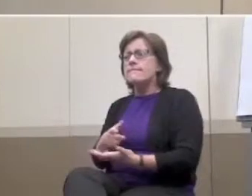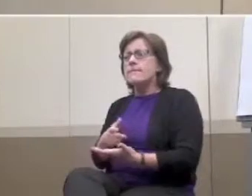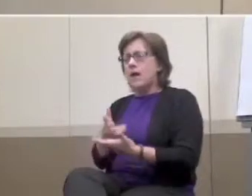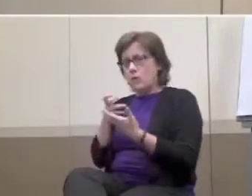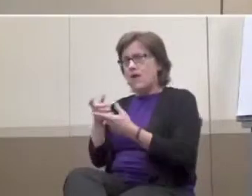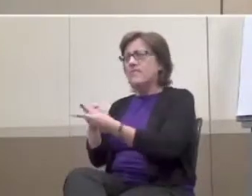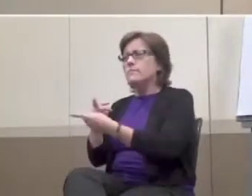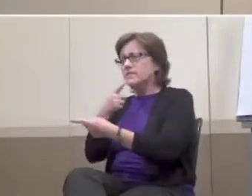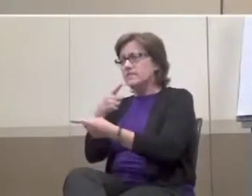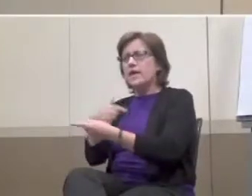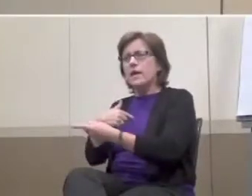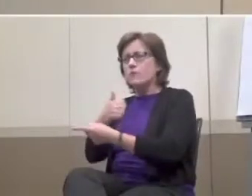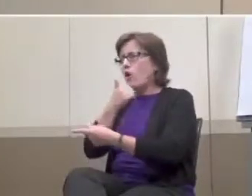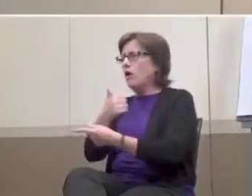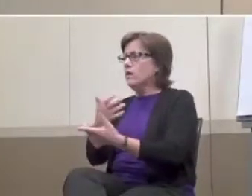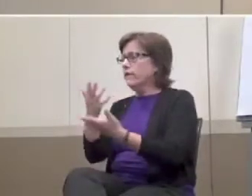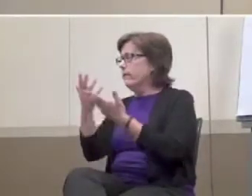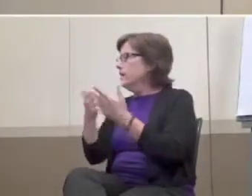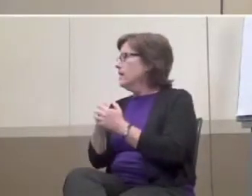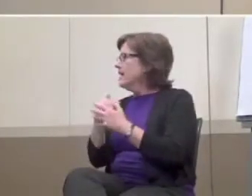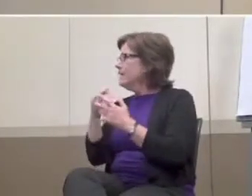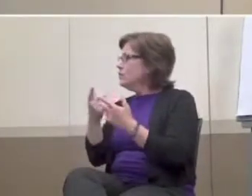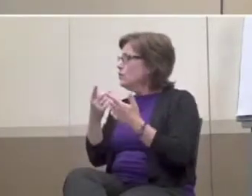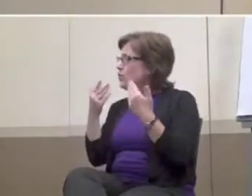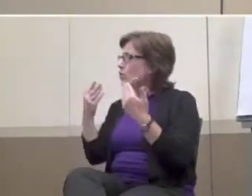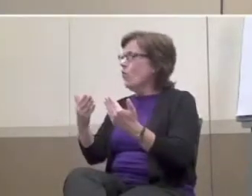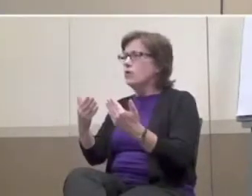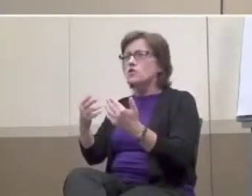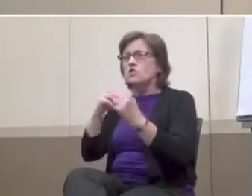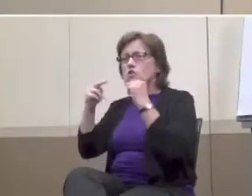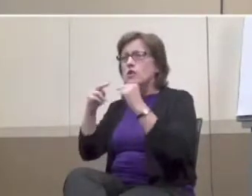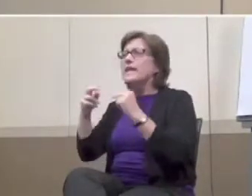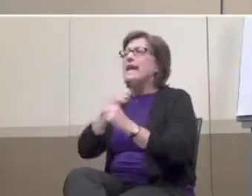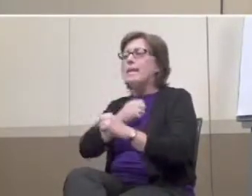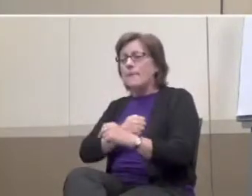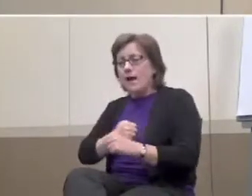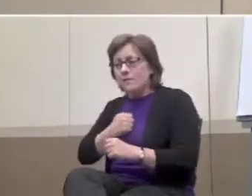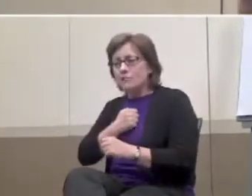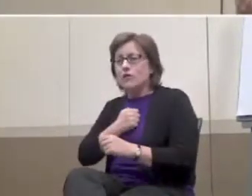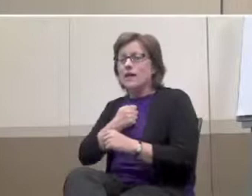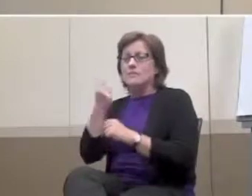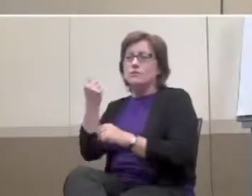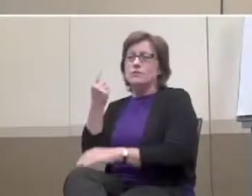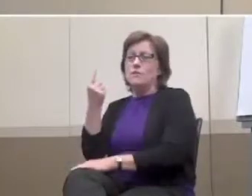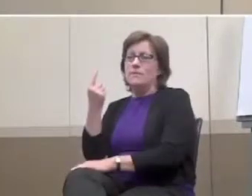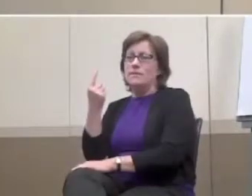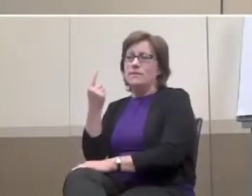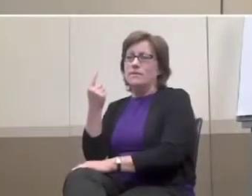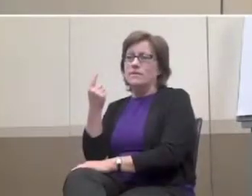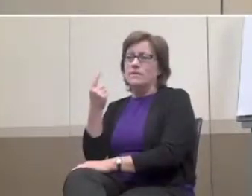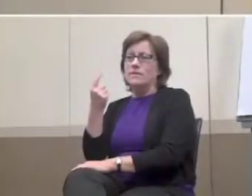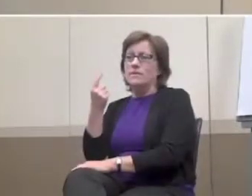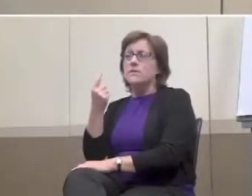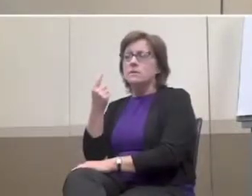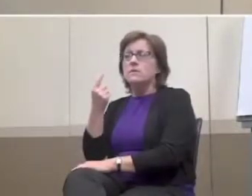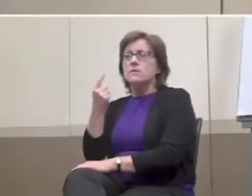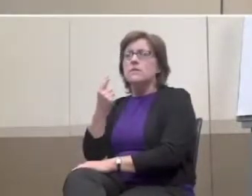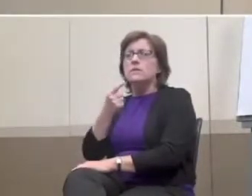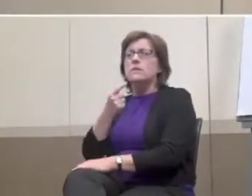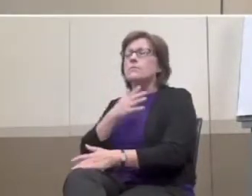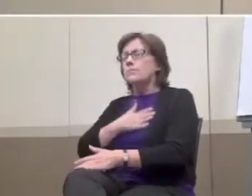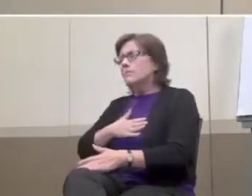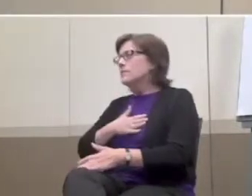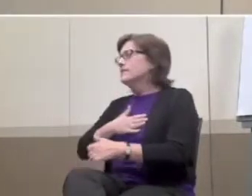other person to say I'm wrong. So if you go to the table and you apologize for something, please make it as heartfelt